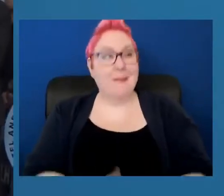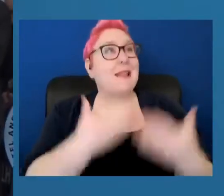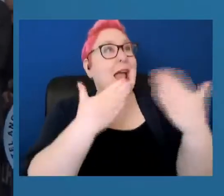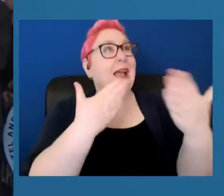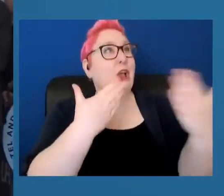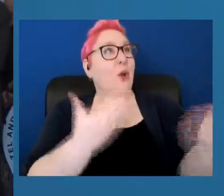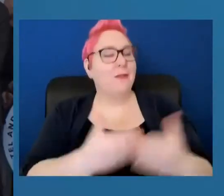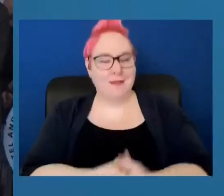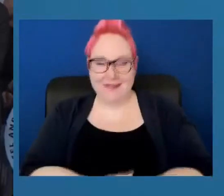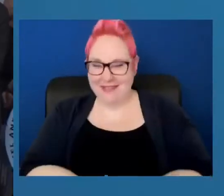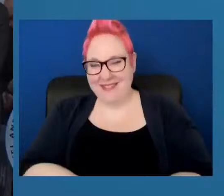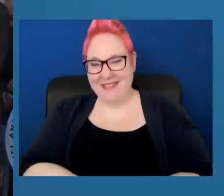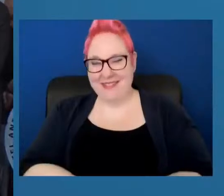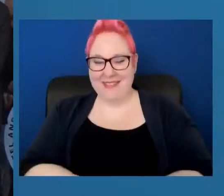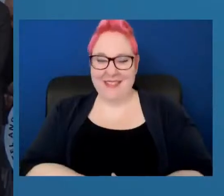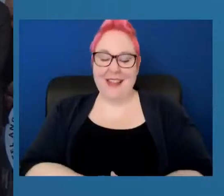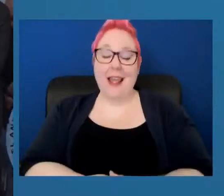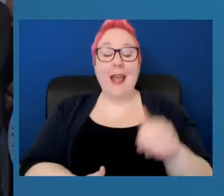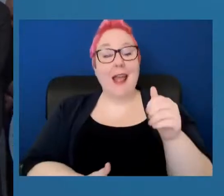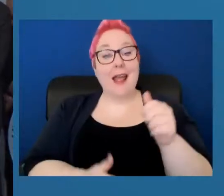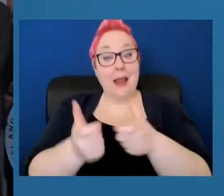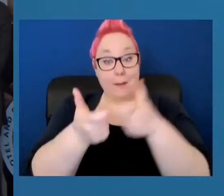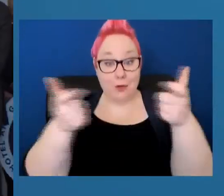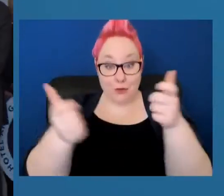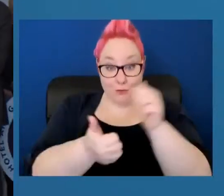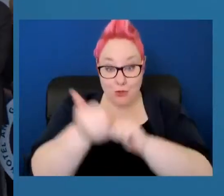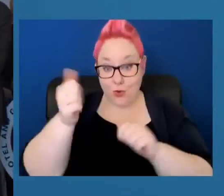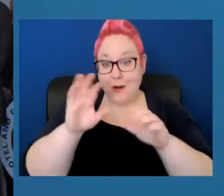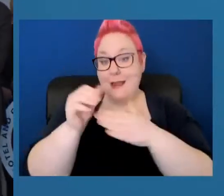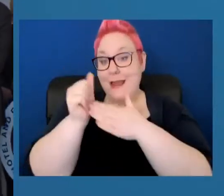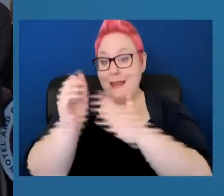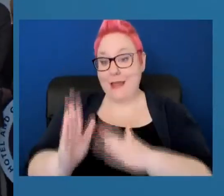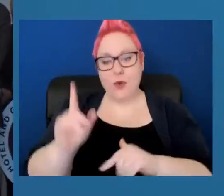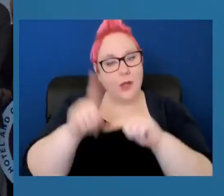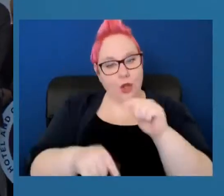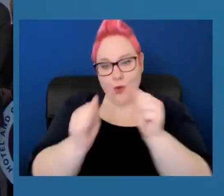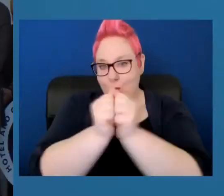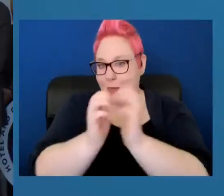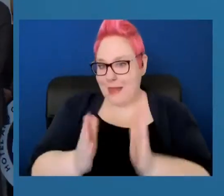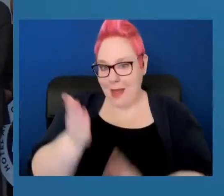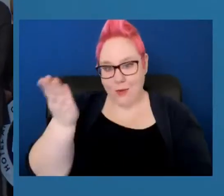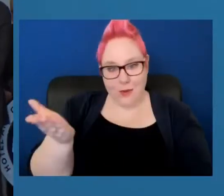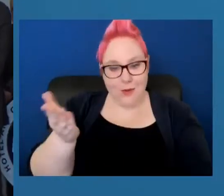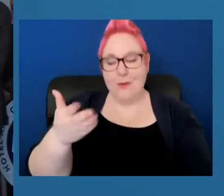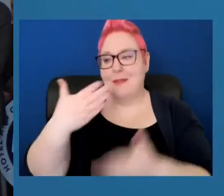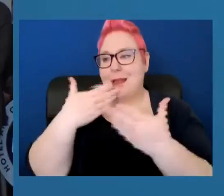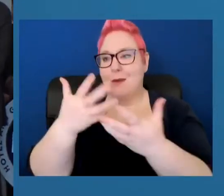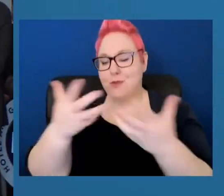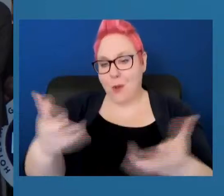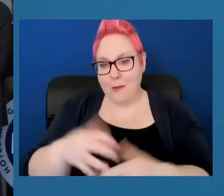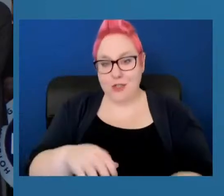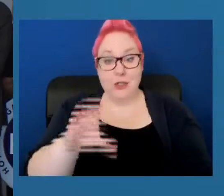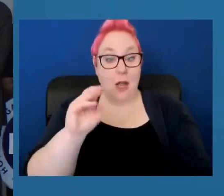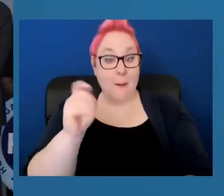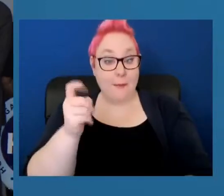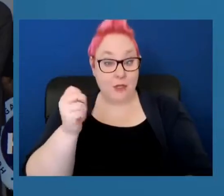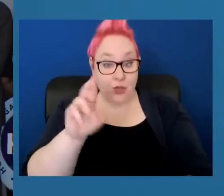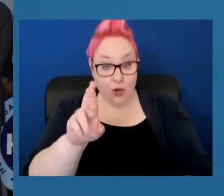So, and majority leader, I know we couldn't have done this without you. Thank you so much. Commissioner, you just